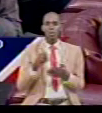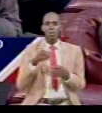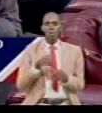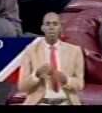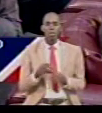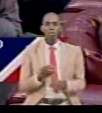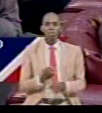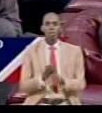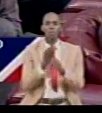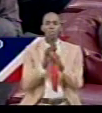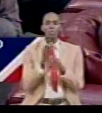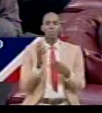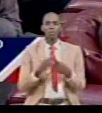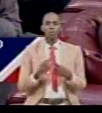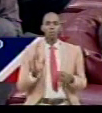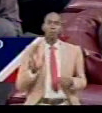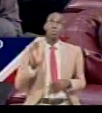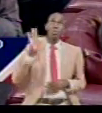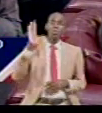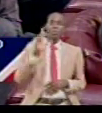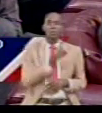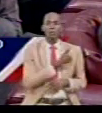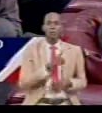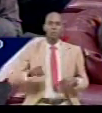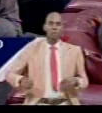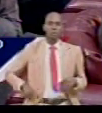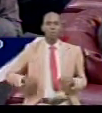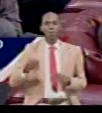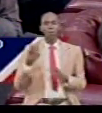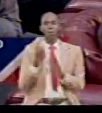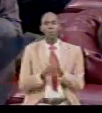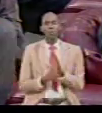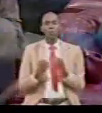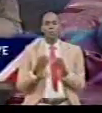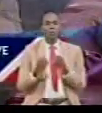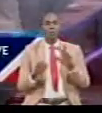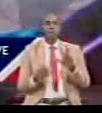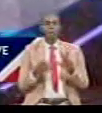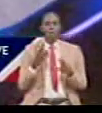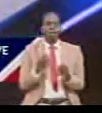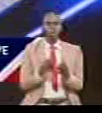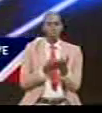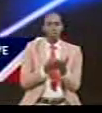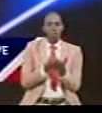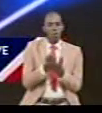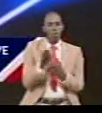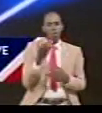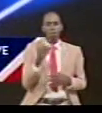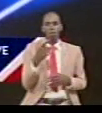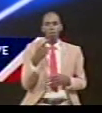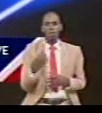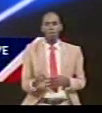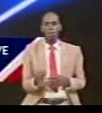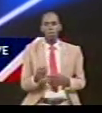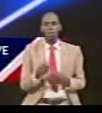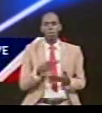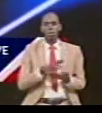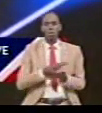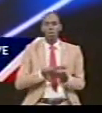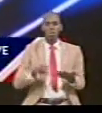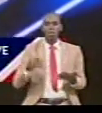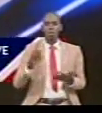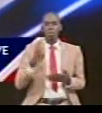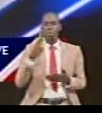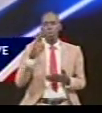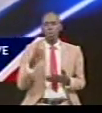to his lordship. Number three, the honesty of the righteous by the